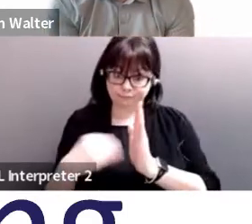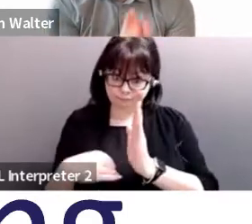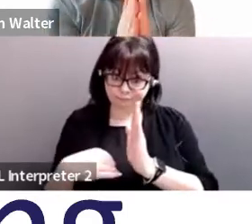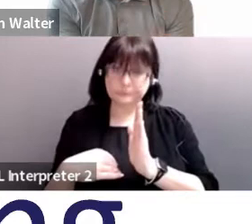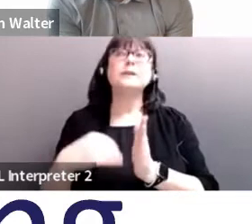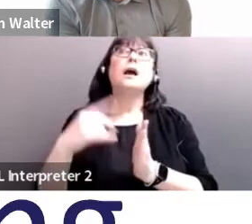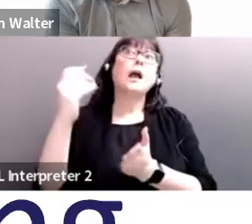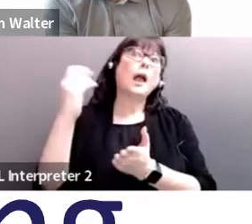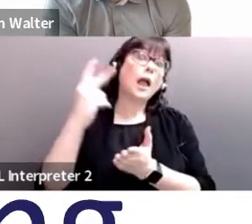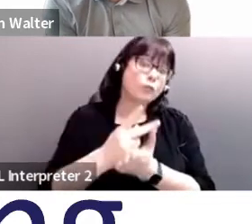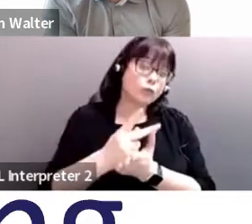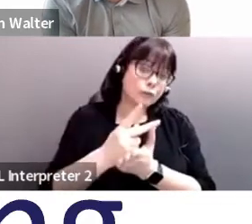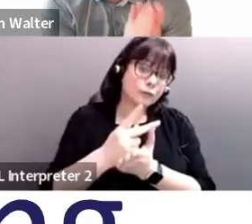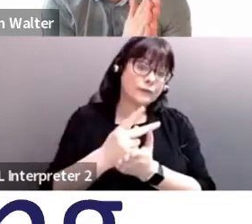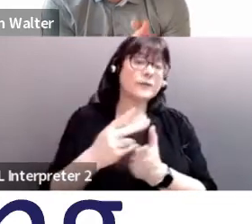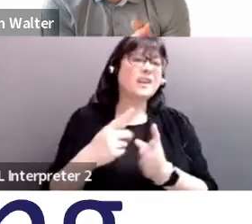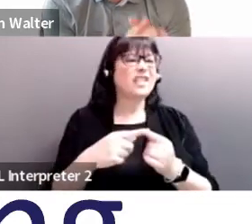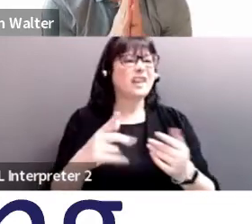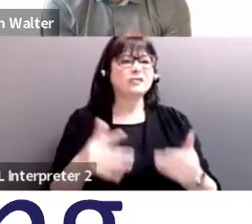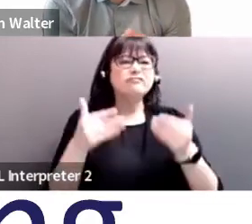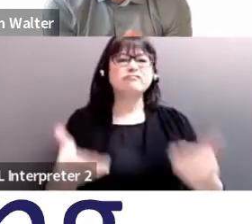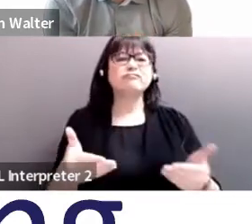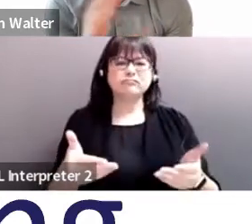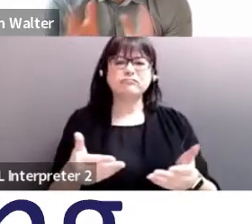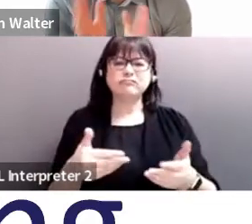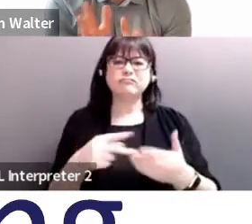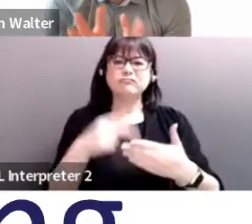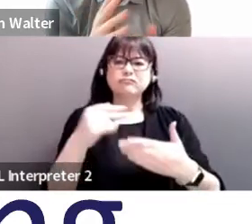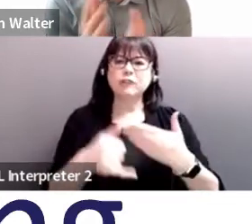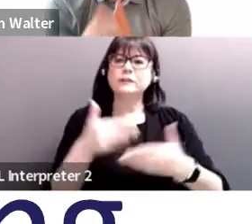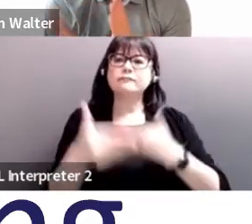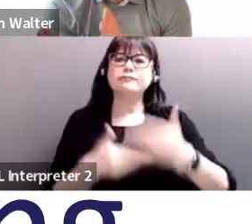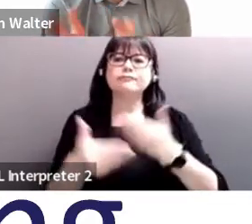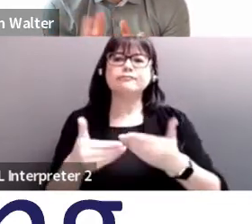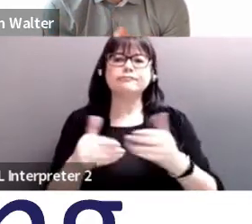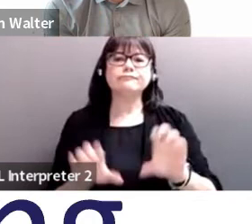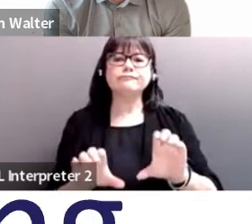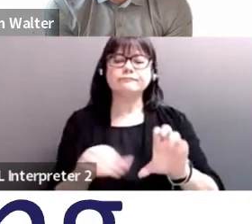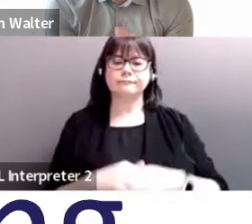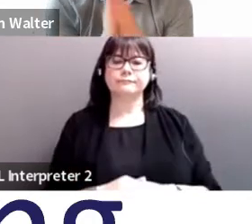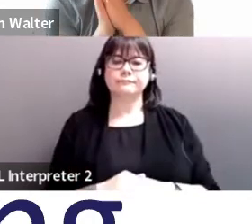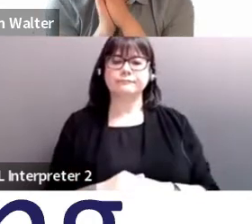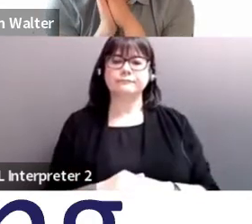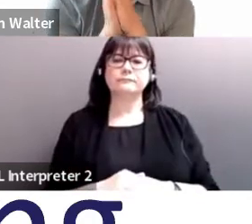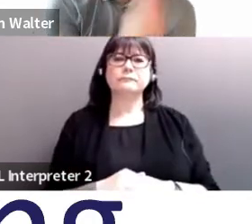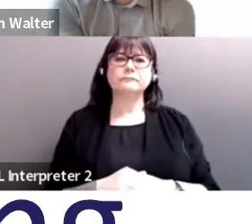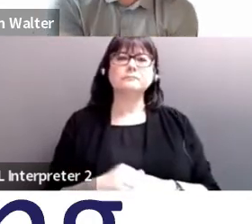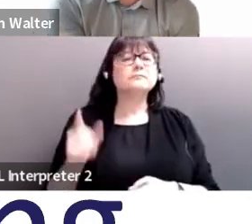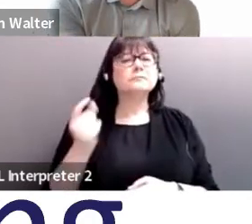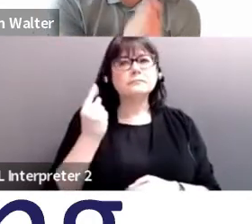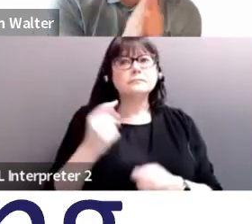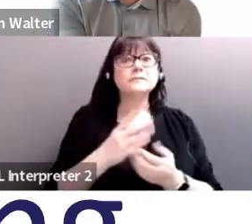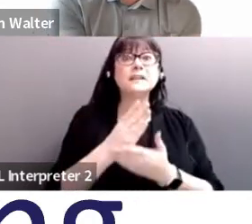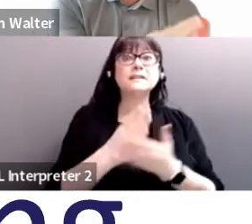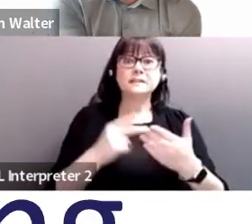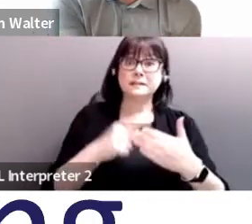then you're going to actually execute the project. So with grant funding, you're typically, now there are some programs that will give you cash up front, but you